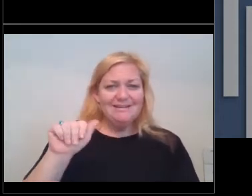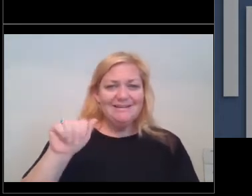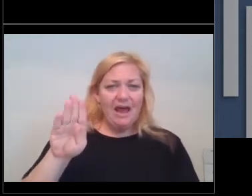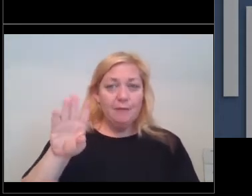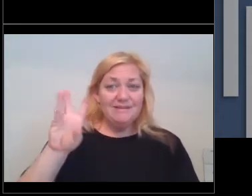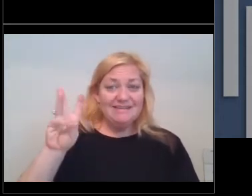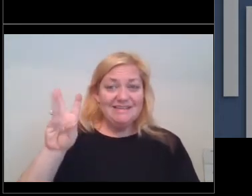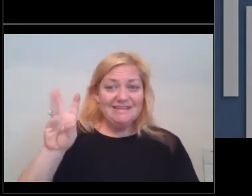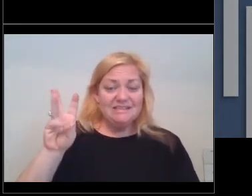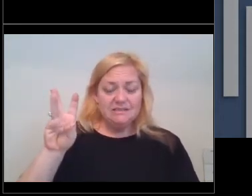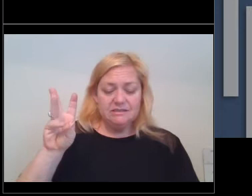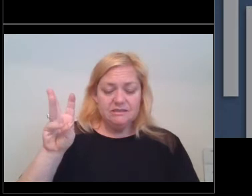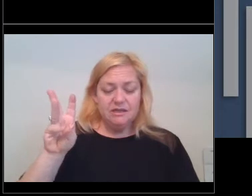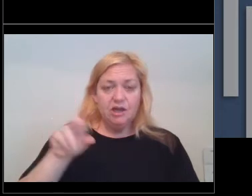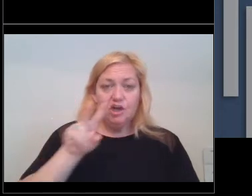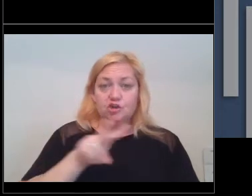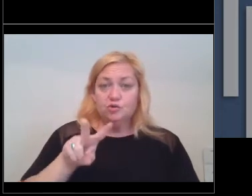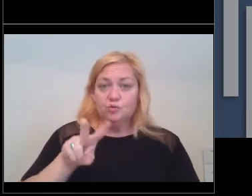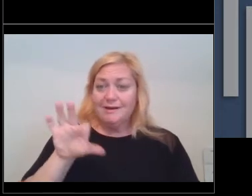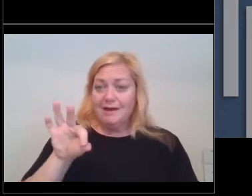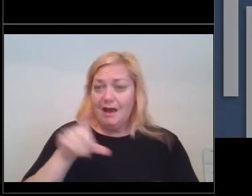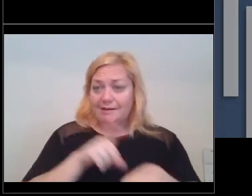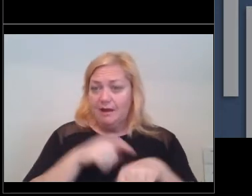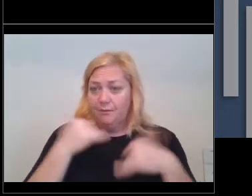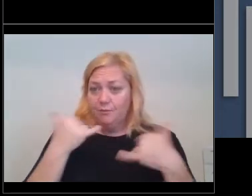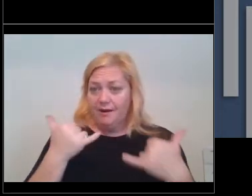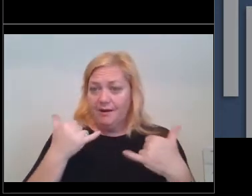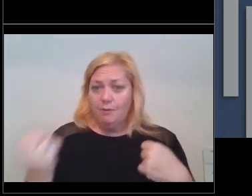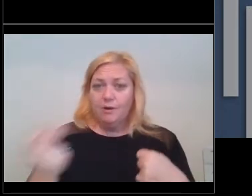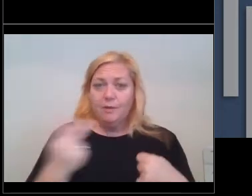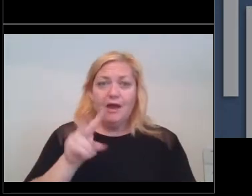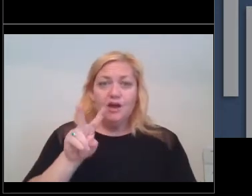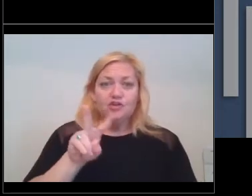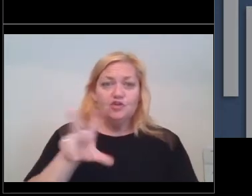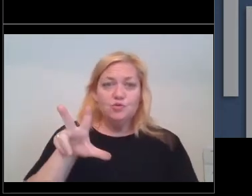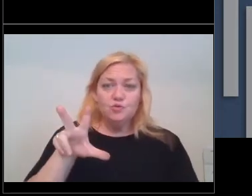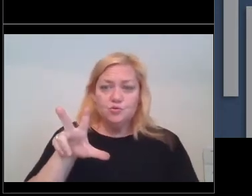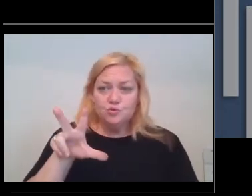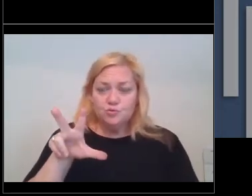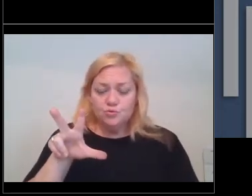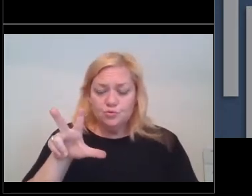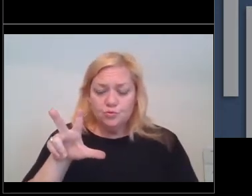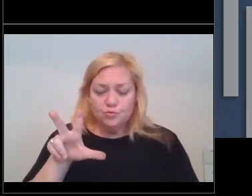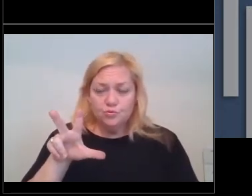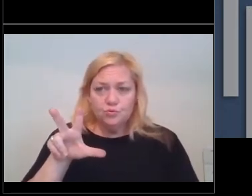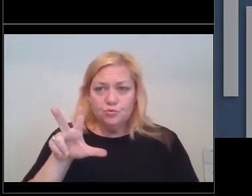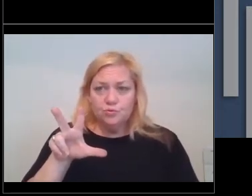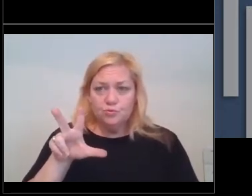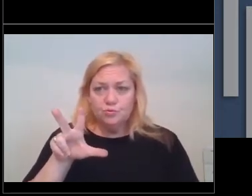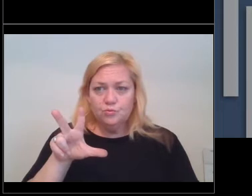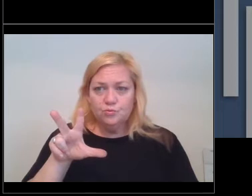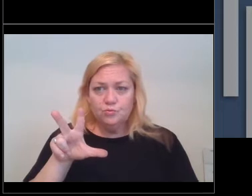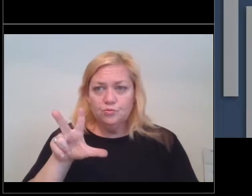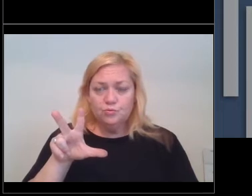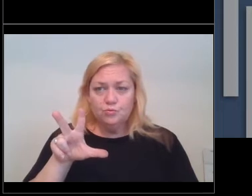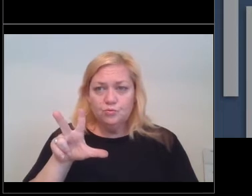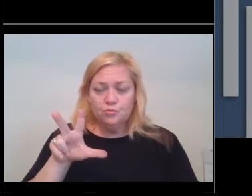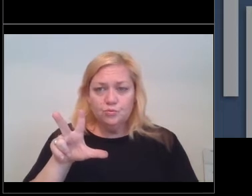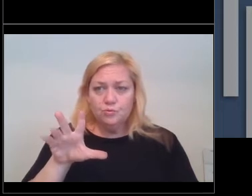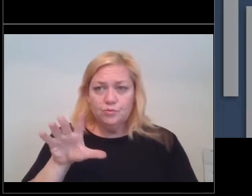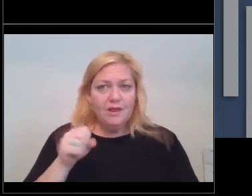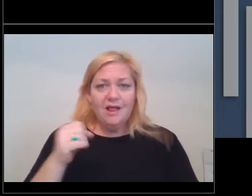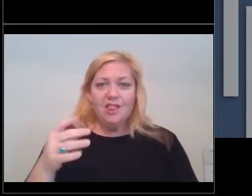So it's 2:29 now. We'll reconvene at 2:34. Thanks everyone so far, and we look forward to an